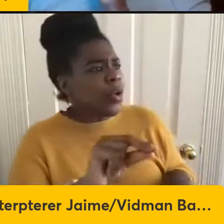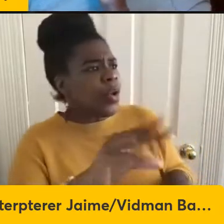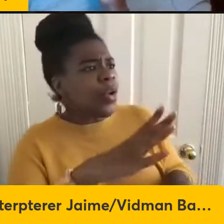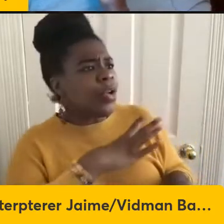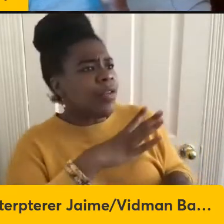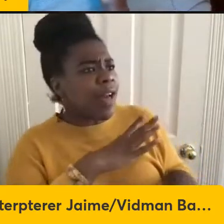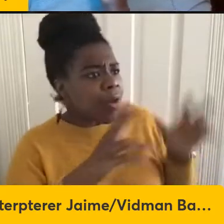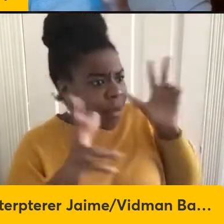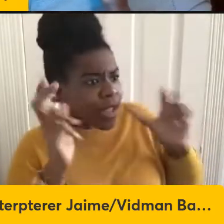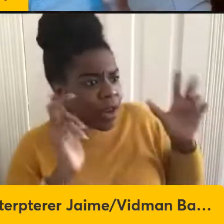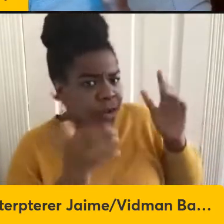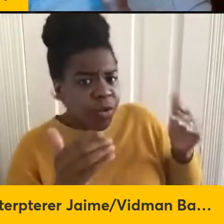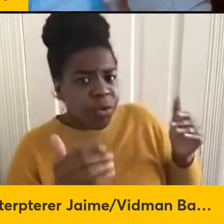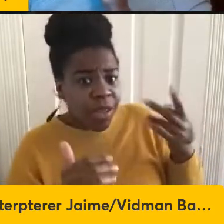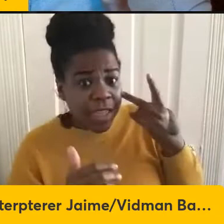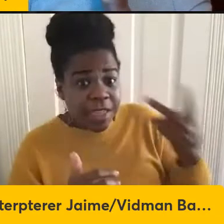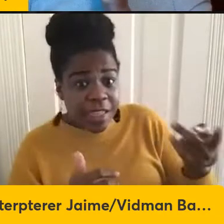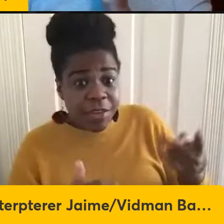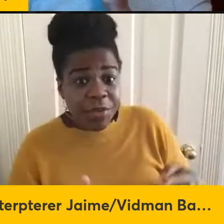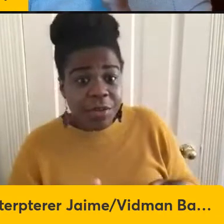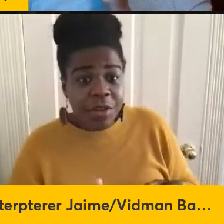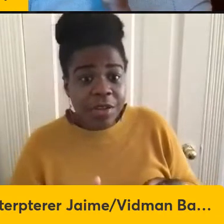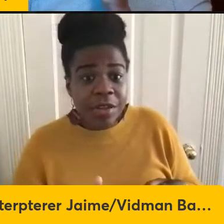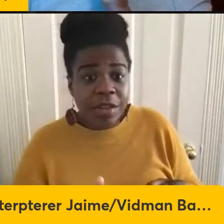hear you and see you.